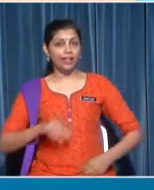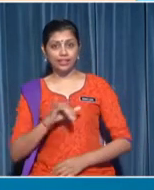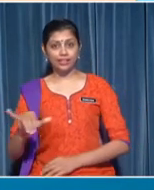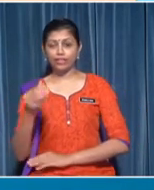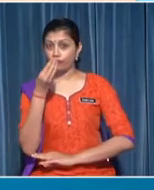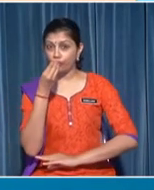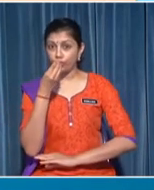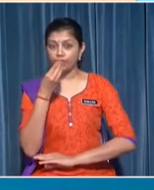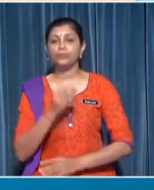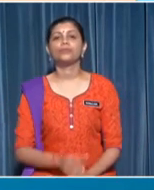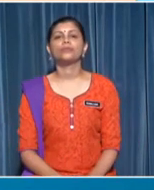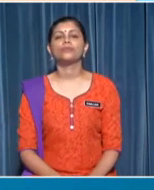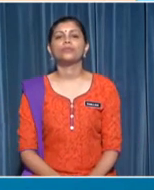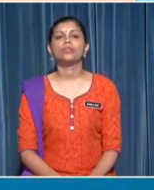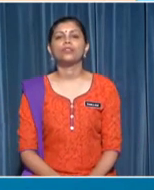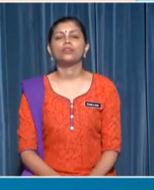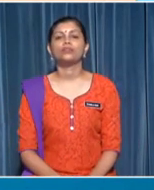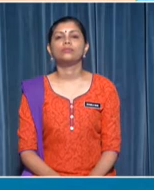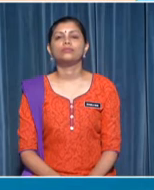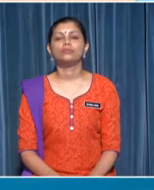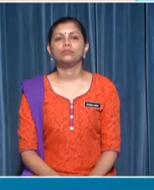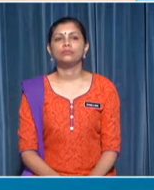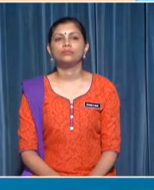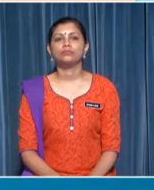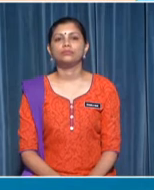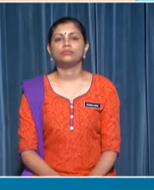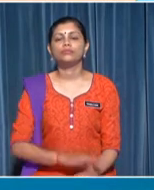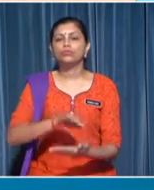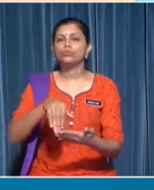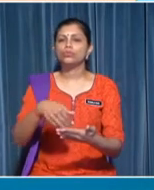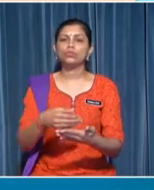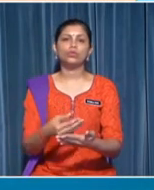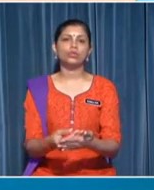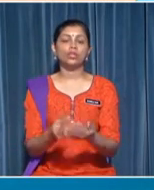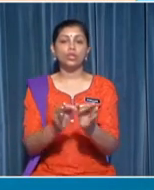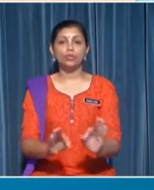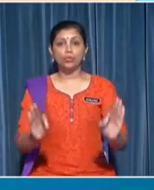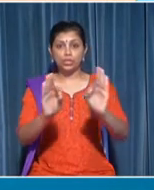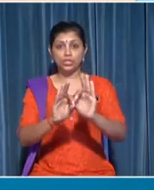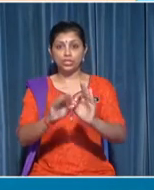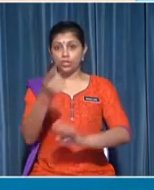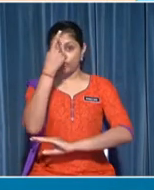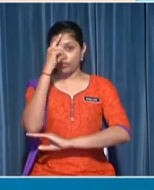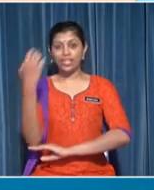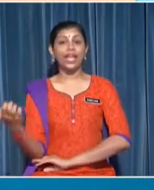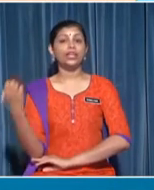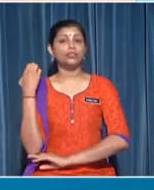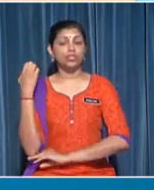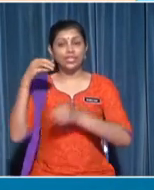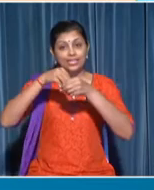It all boils down to the energy for your bodily functions to run smoothly.